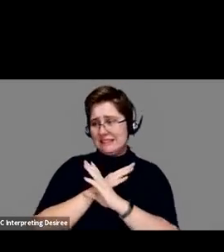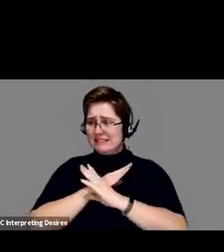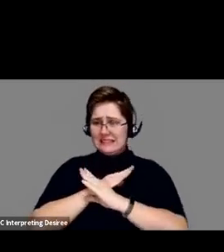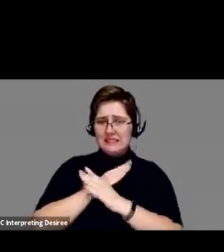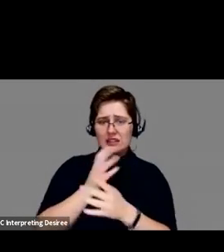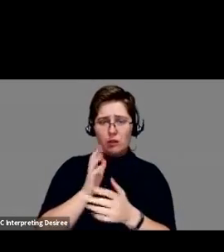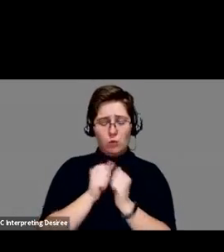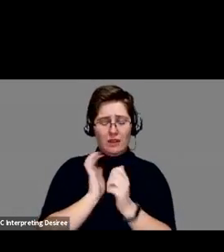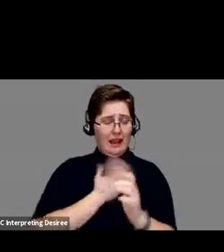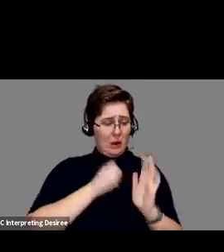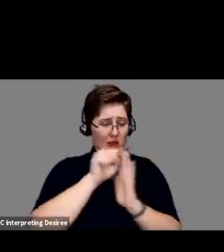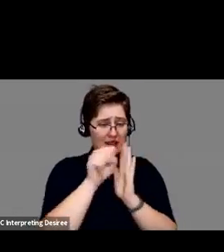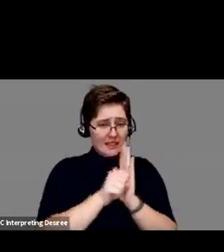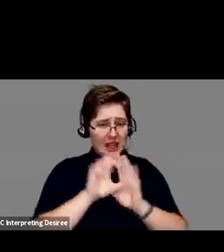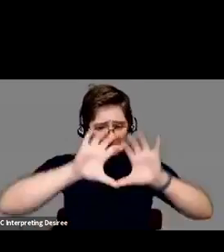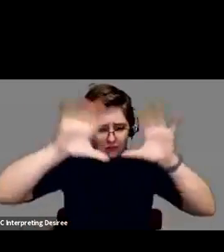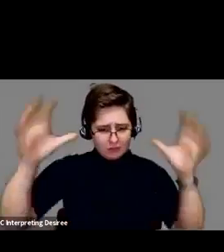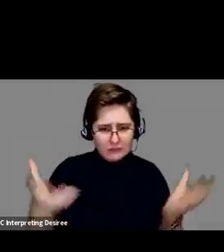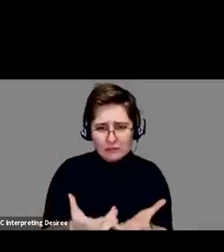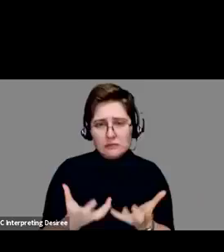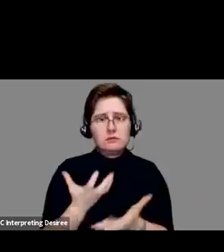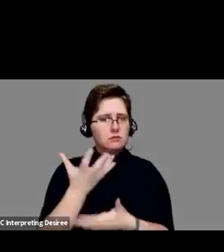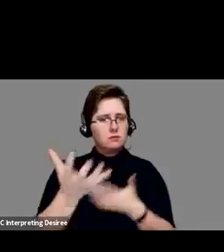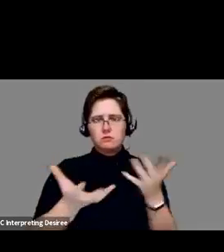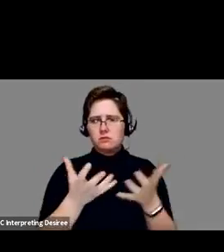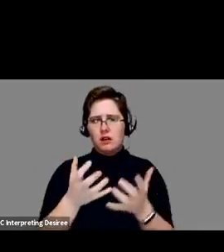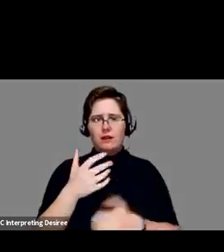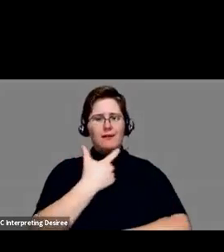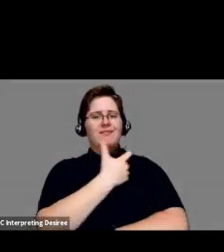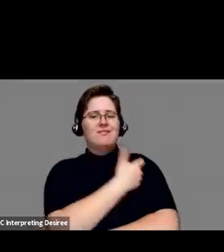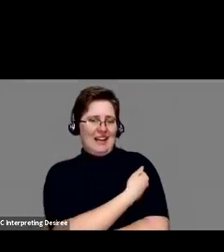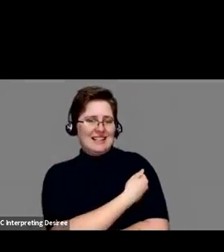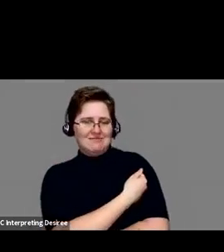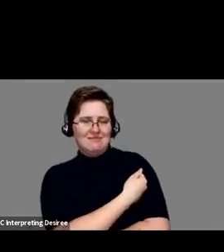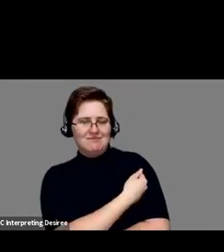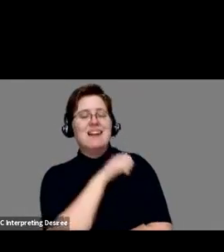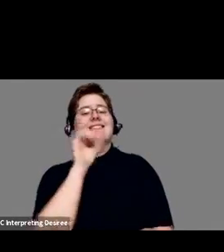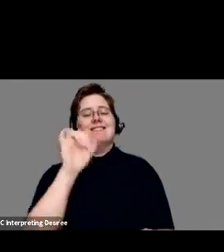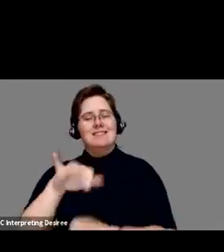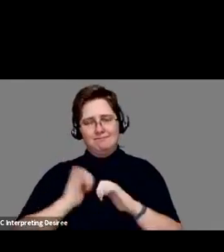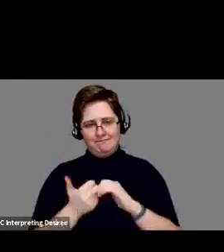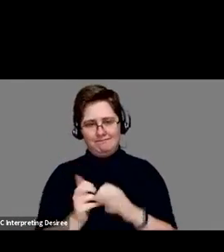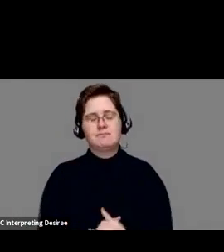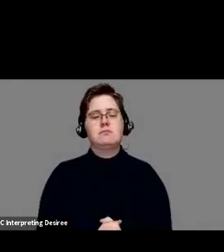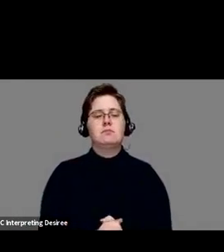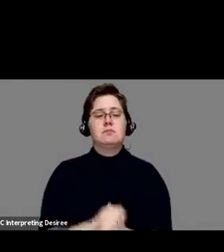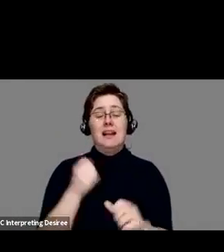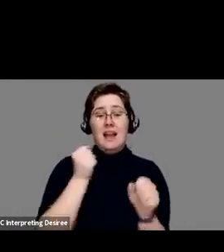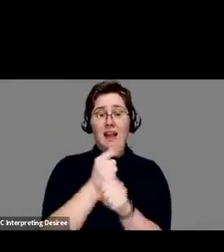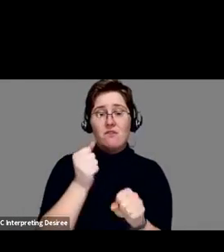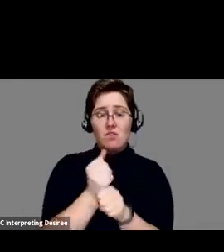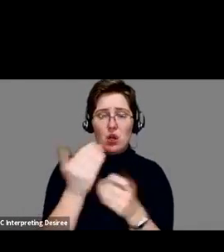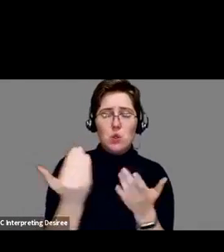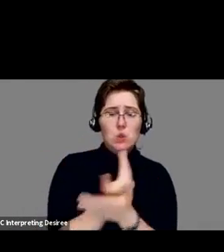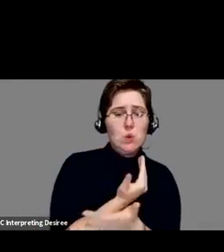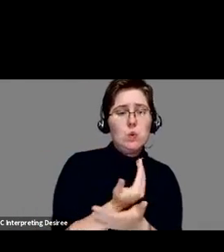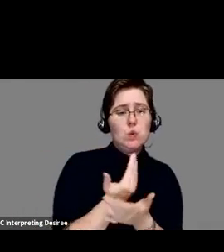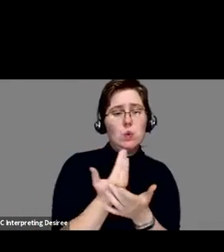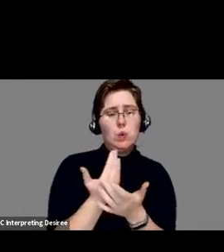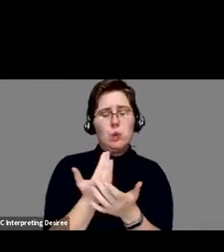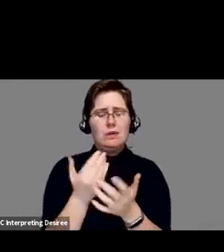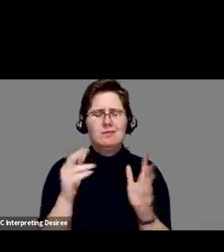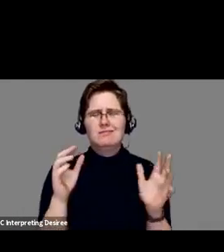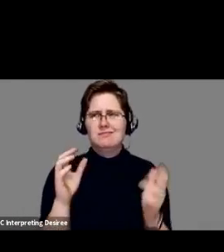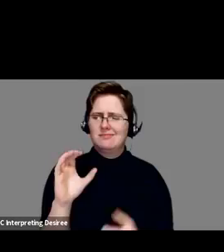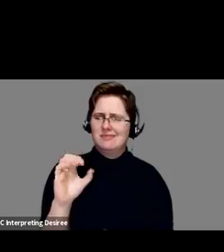in our nation, globally? Flu vaccines do that. So, every year a new concoction